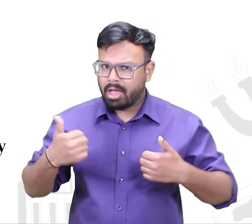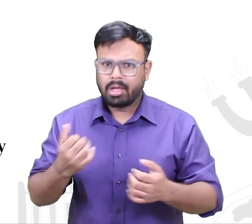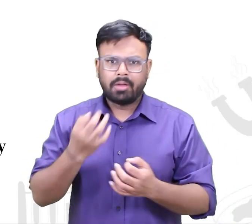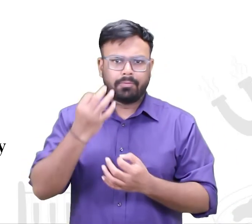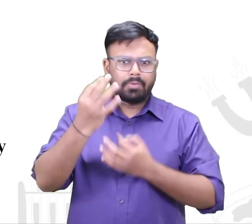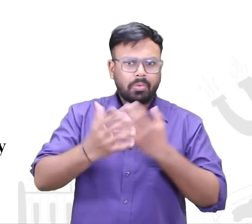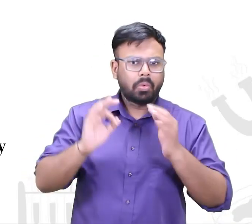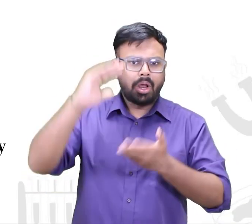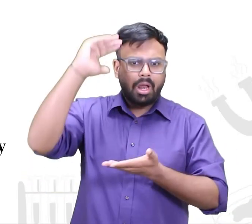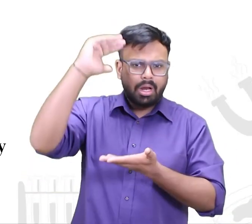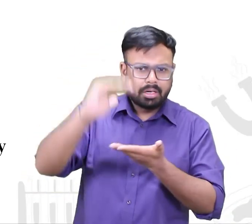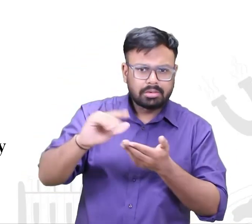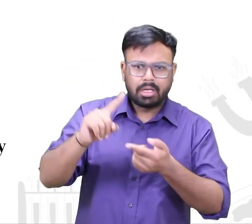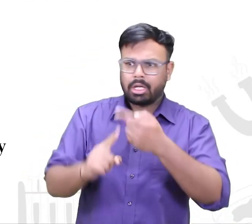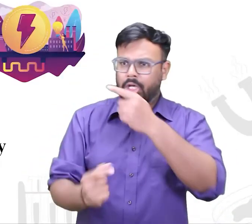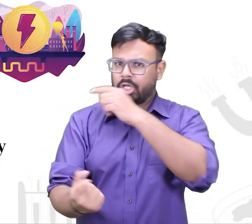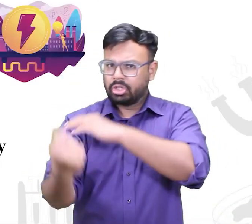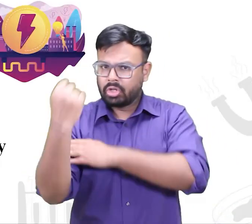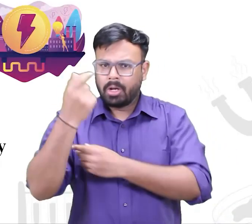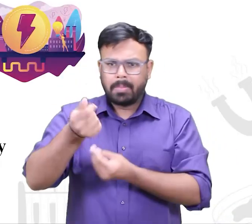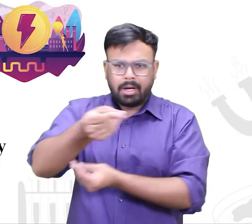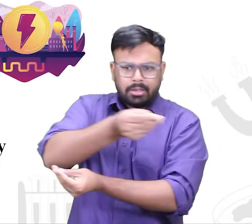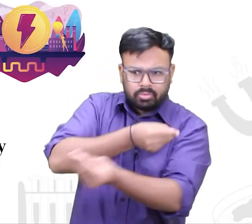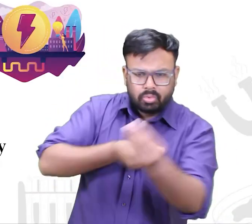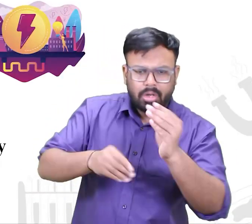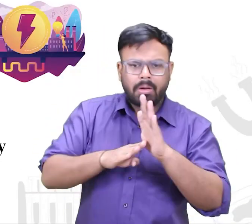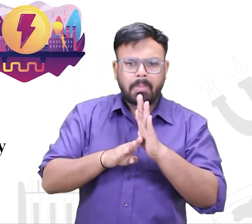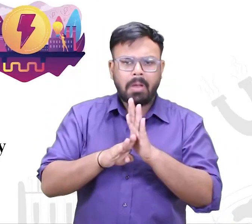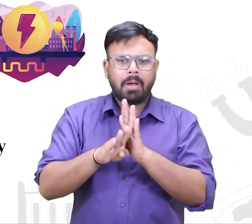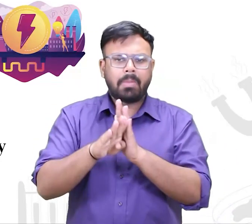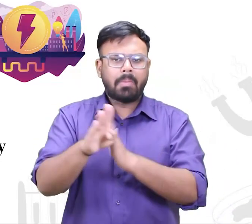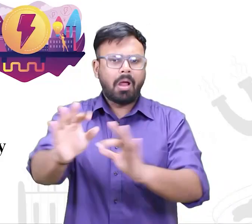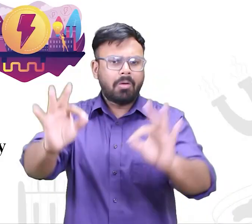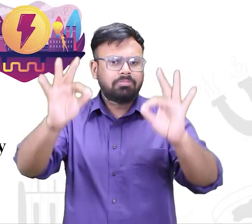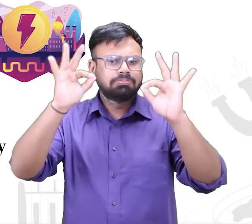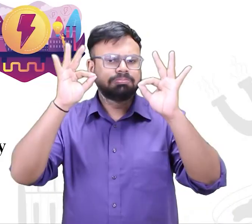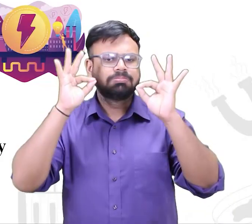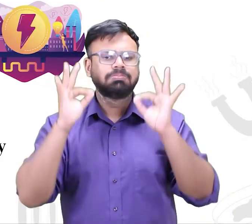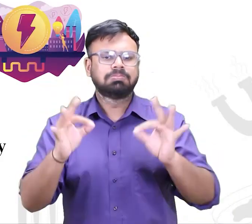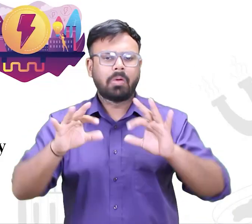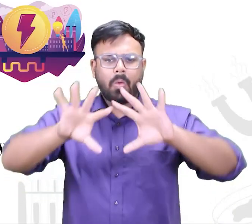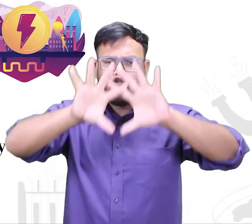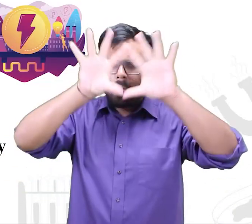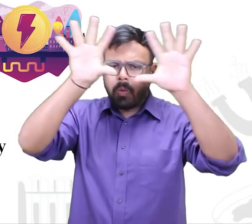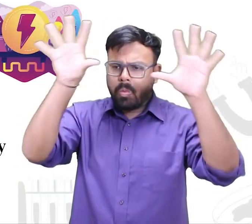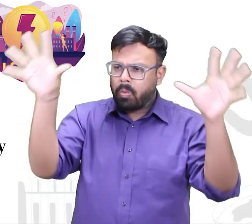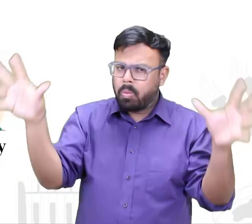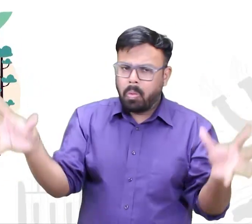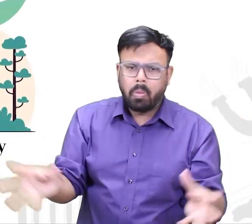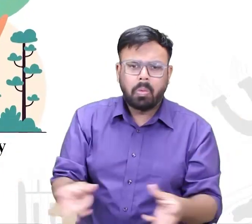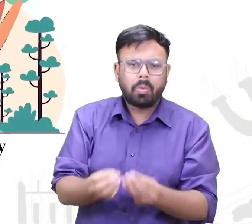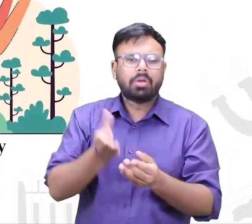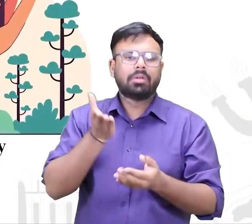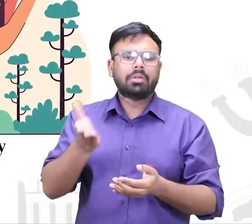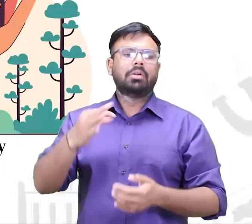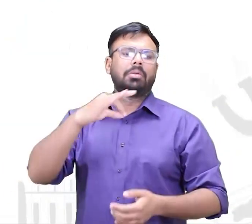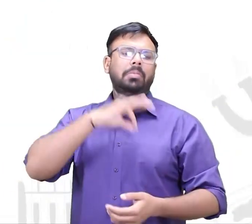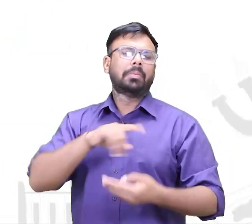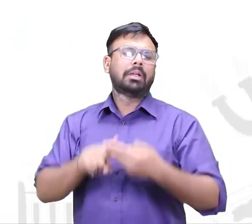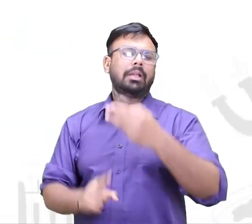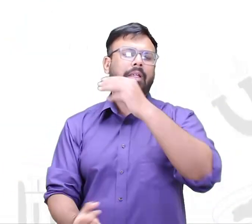improved public health, inexhaustible energy, economic benefits, stable energy prices, reliability,